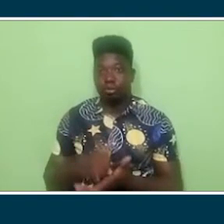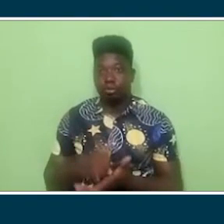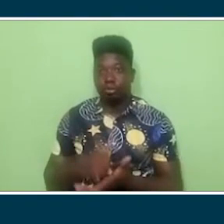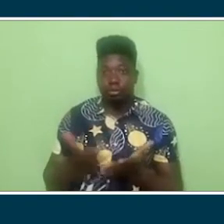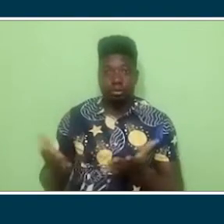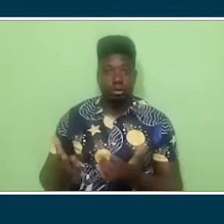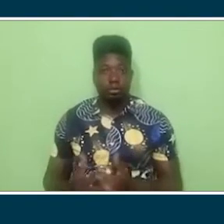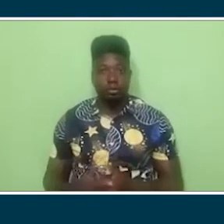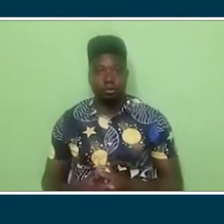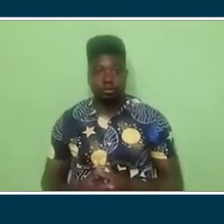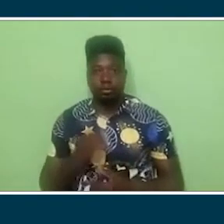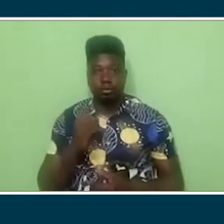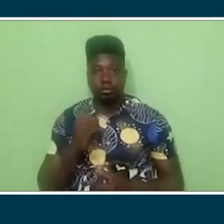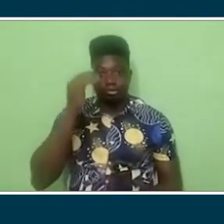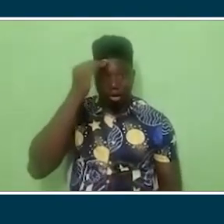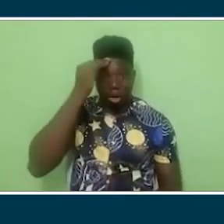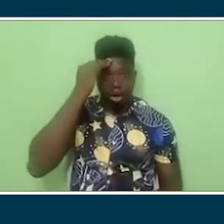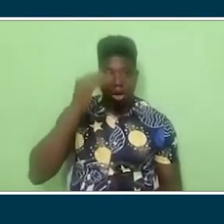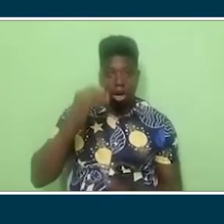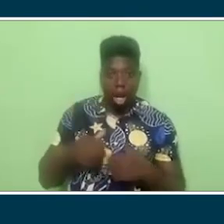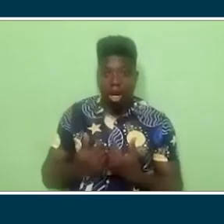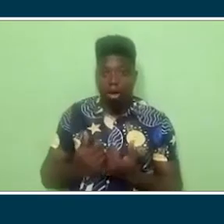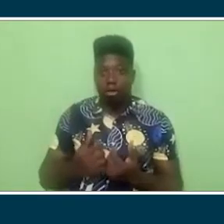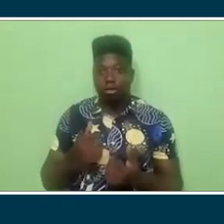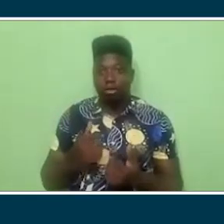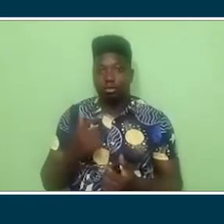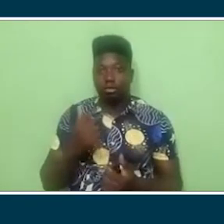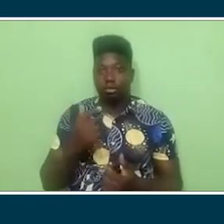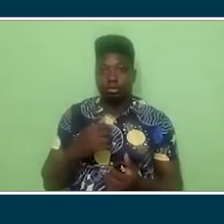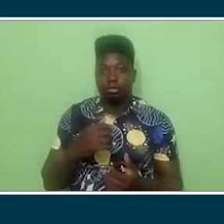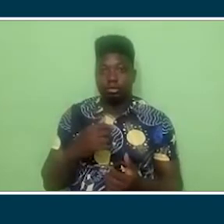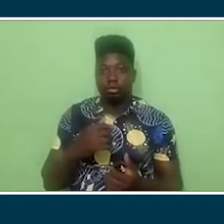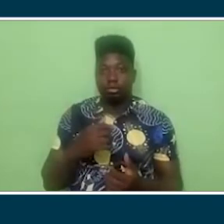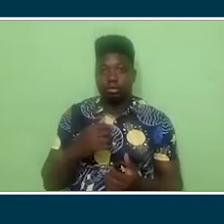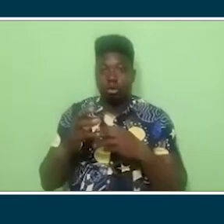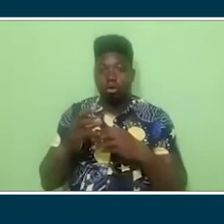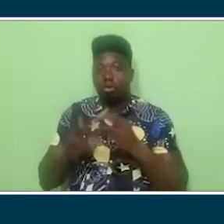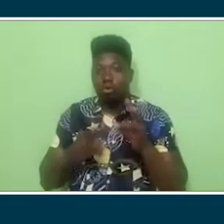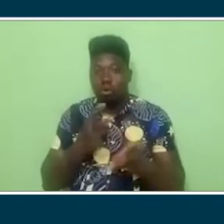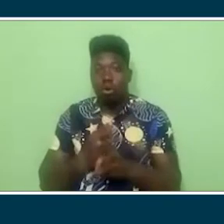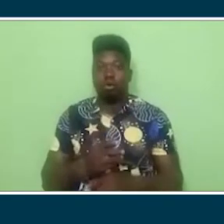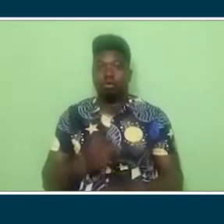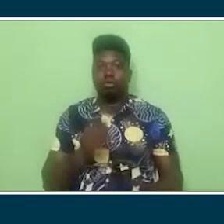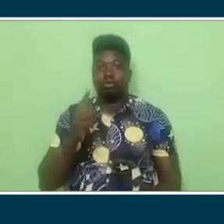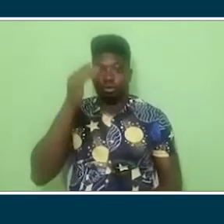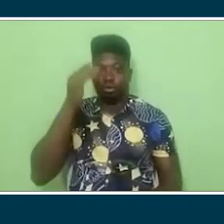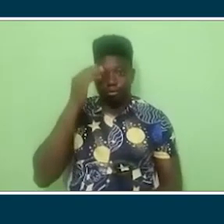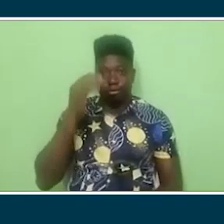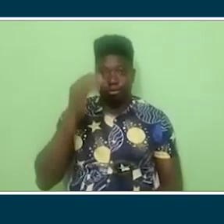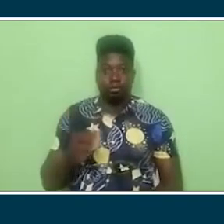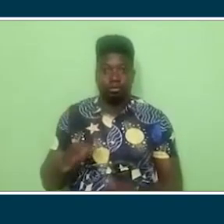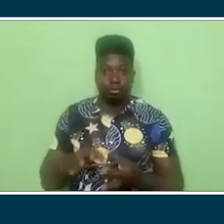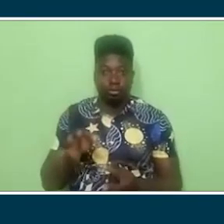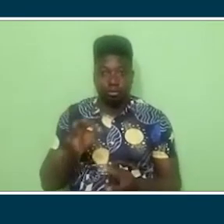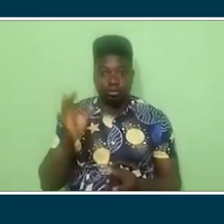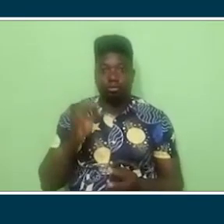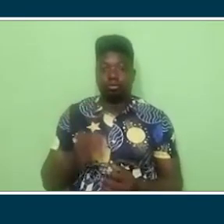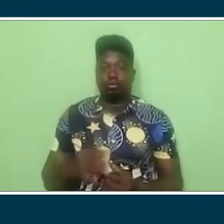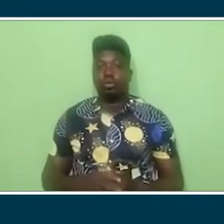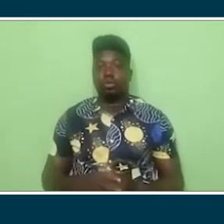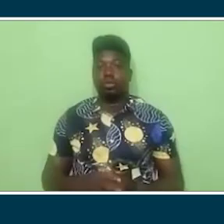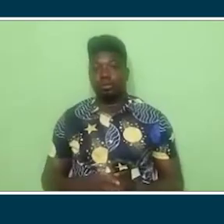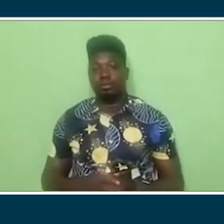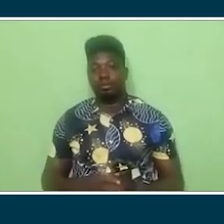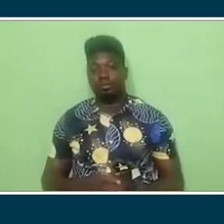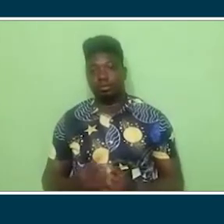know in the world, you know, that like spiritual practitioners who have been at their craft for decades are greatly respected because we